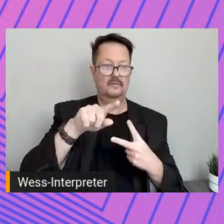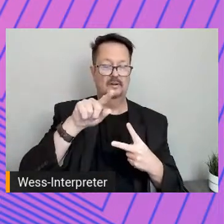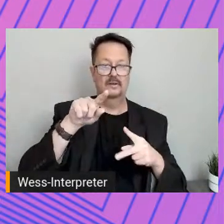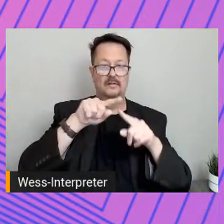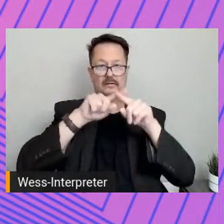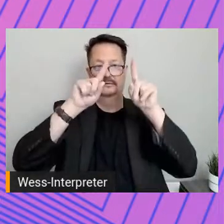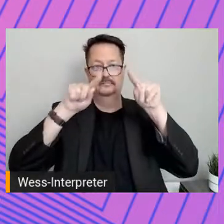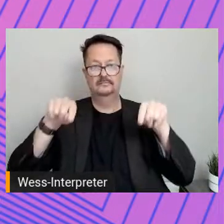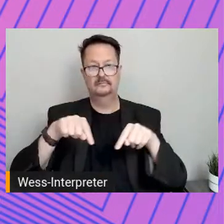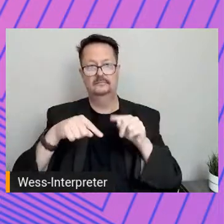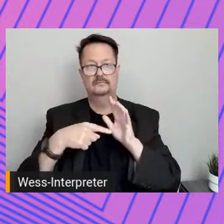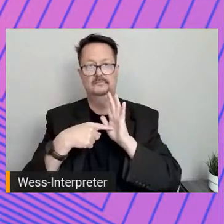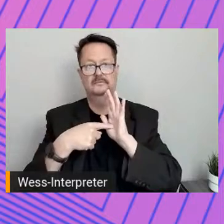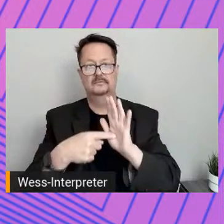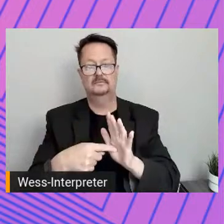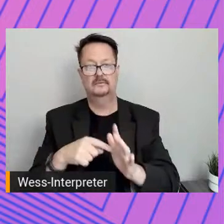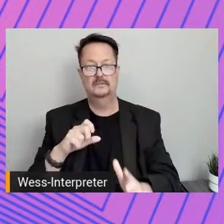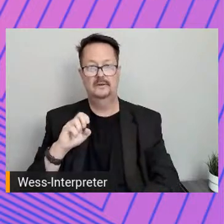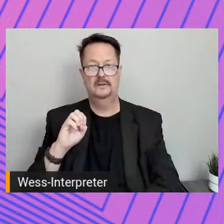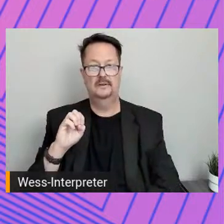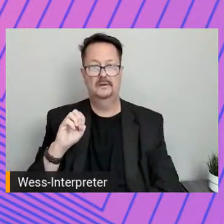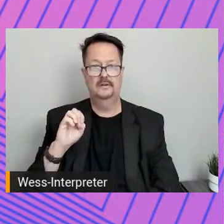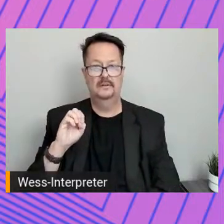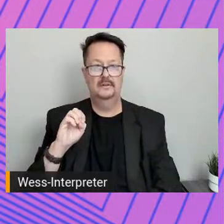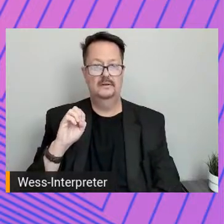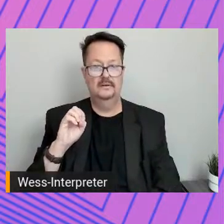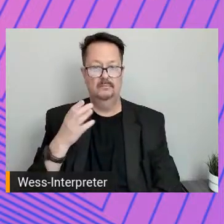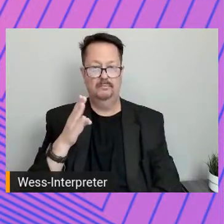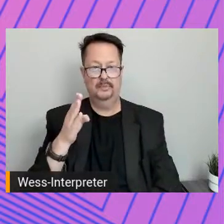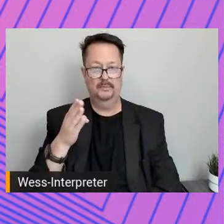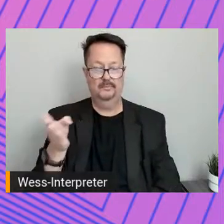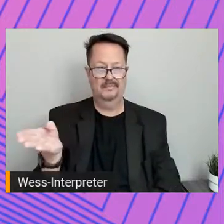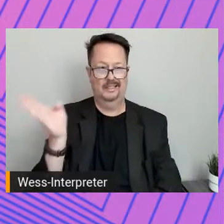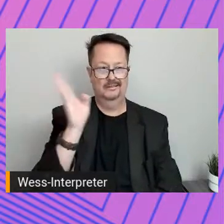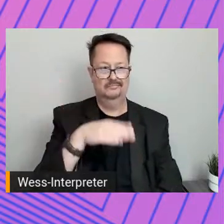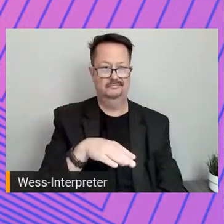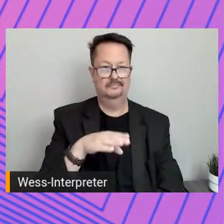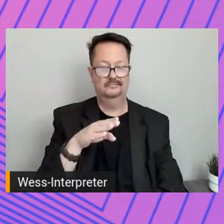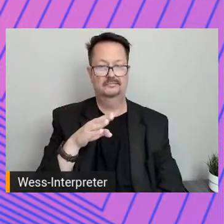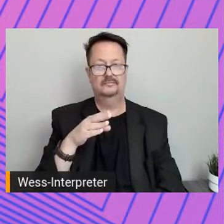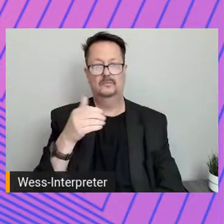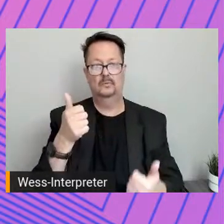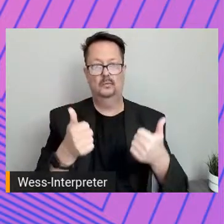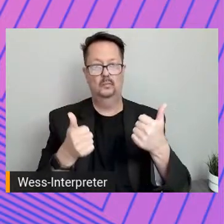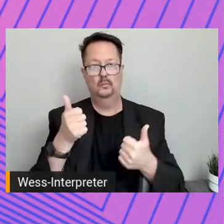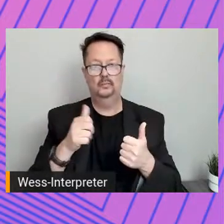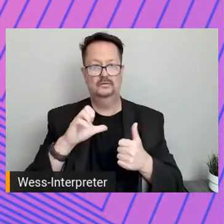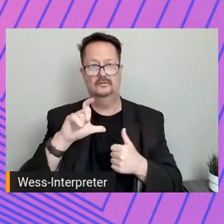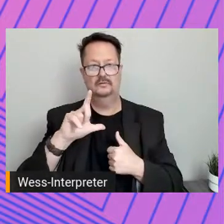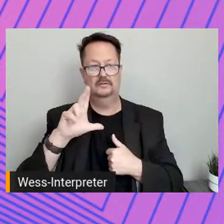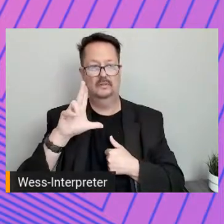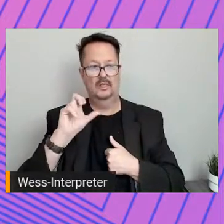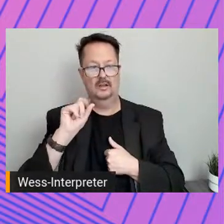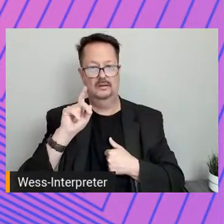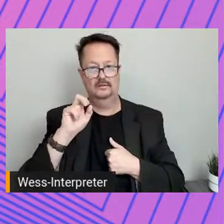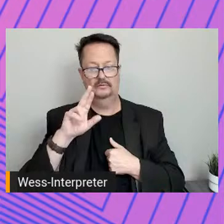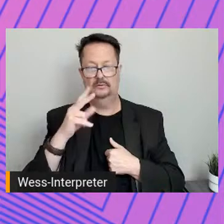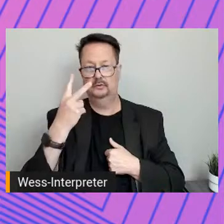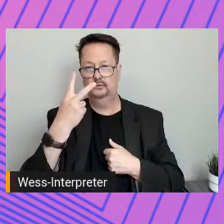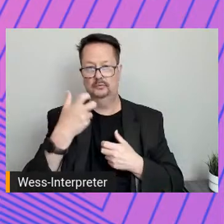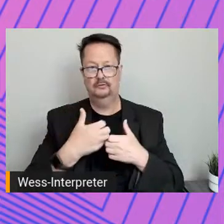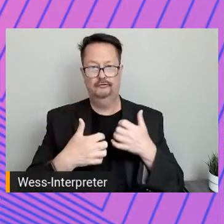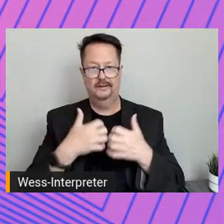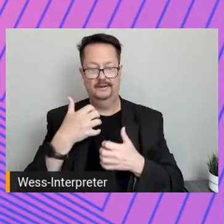a Kubernetes cluster, specifically the blue block over there. And what we have are two gray blocks, and the block on the left